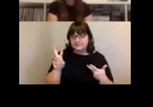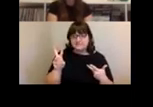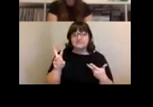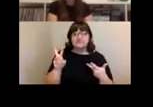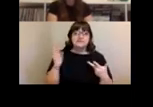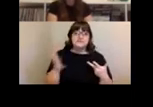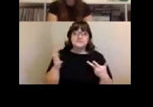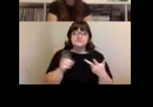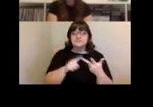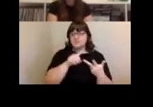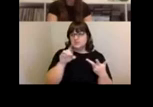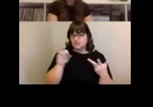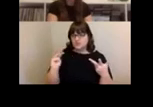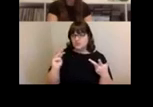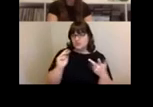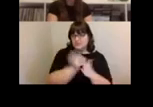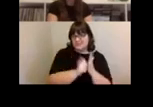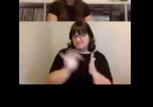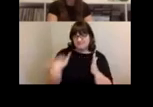and Zoom account and things like that, for